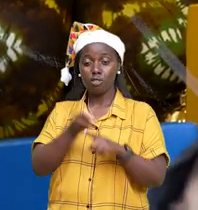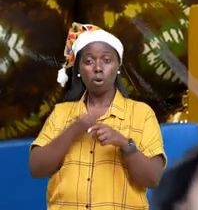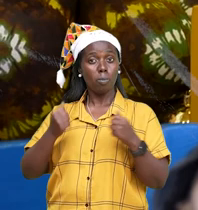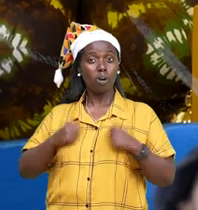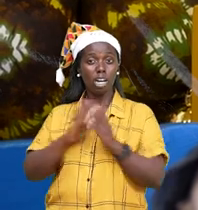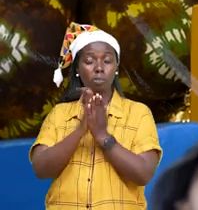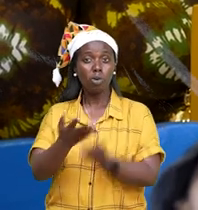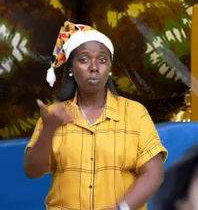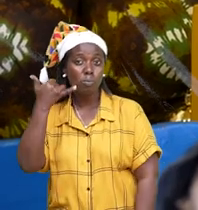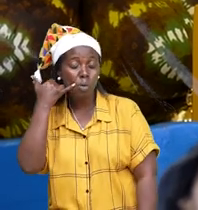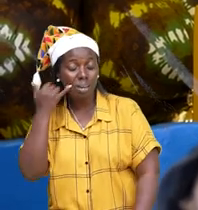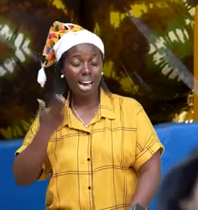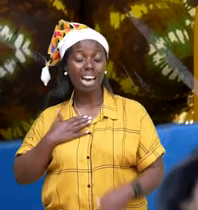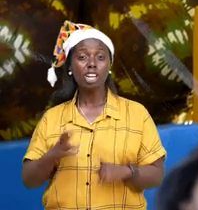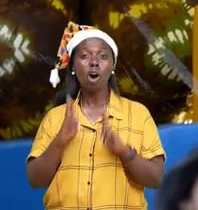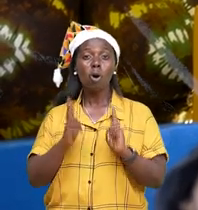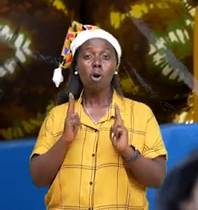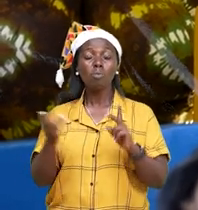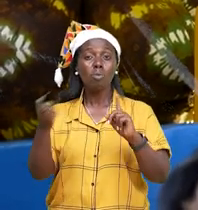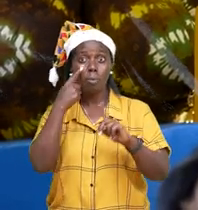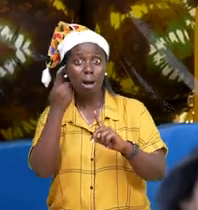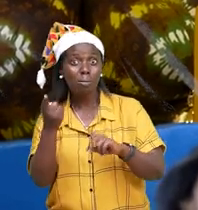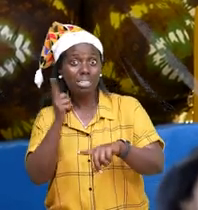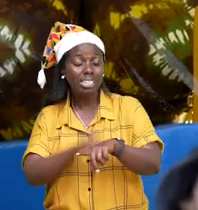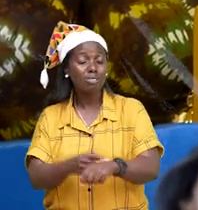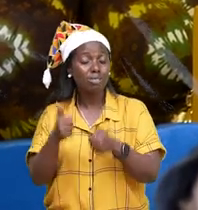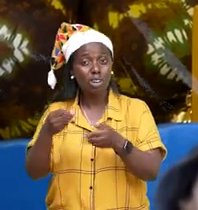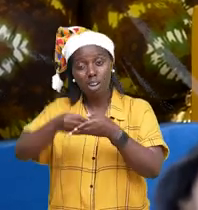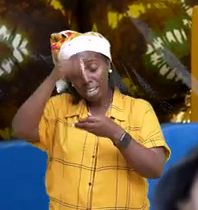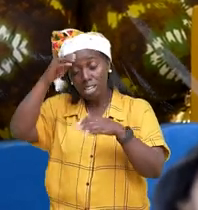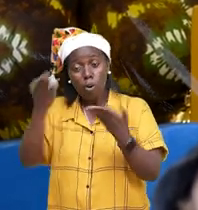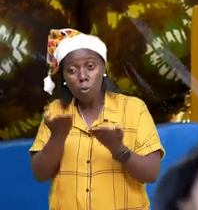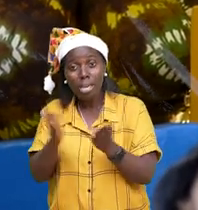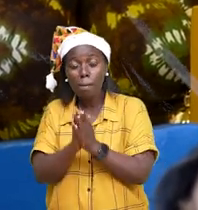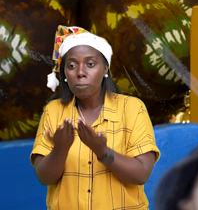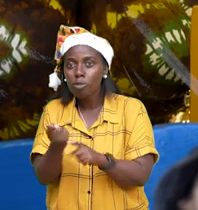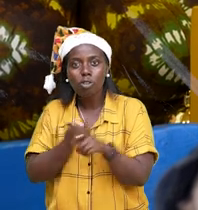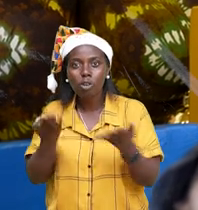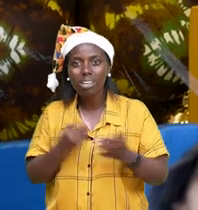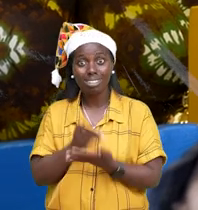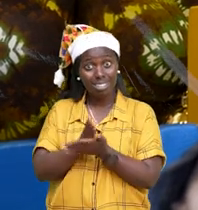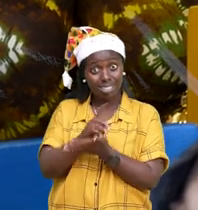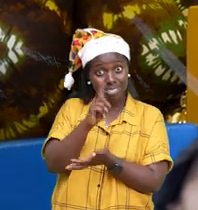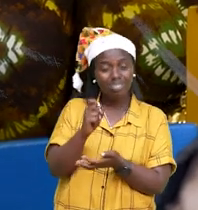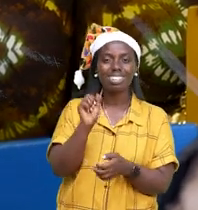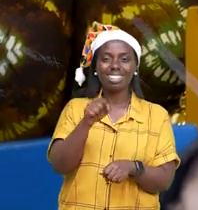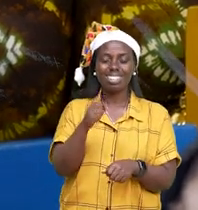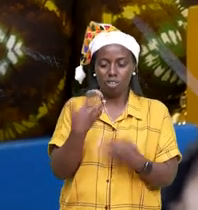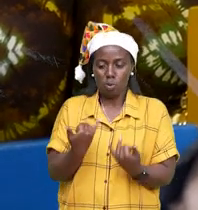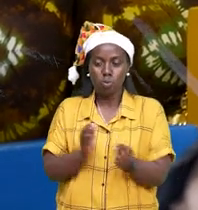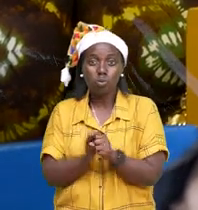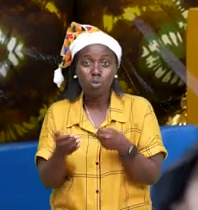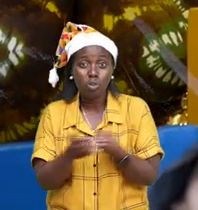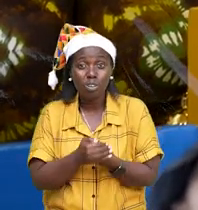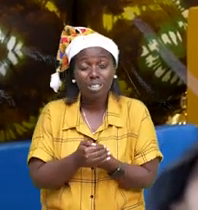Rwanda Bookmobile, and I hope you had a great time learning where books come from, right? Yes. Now we are going to